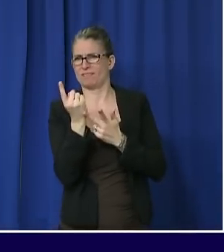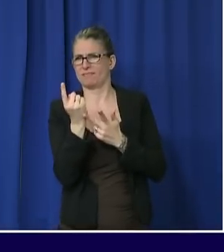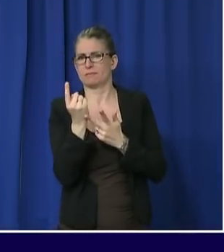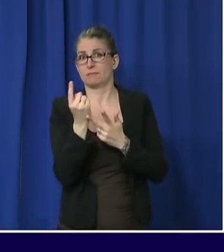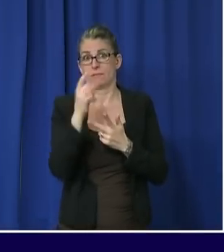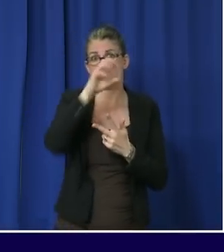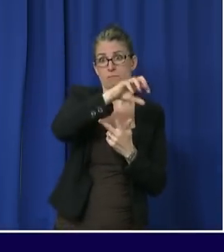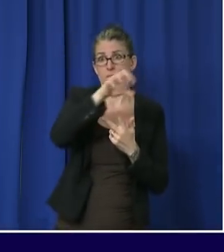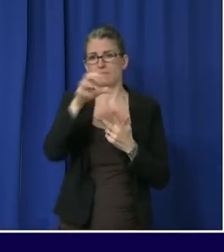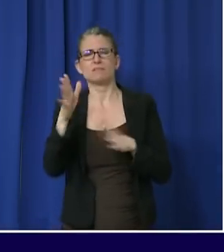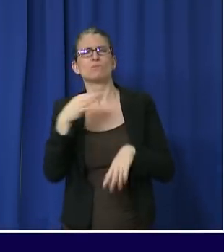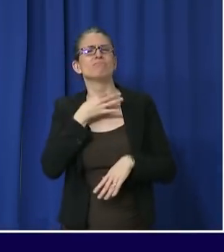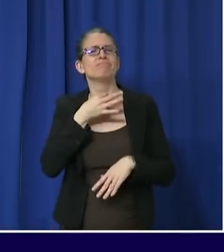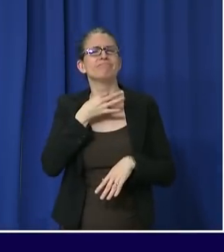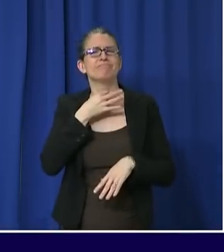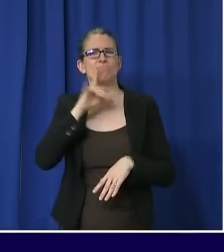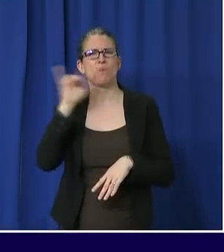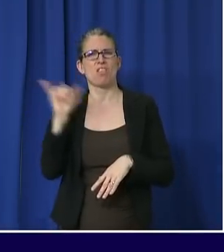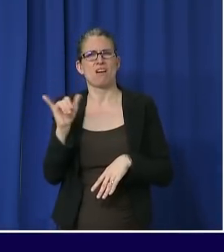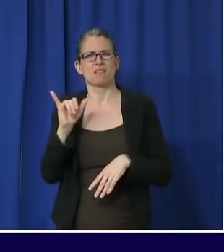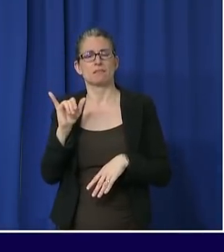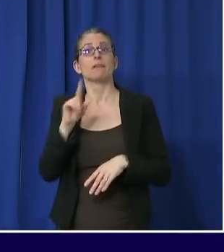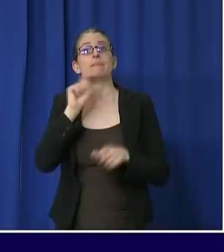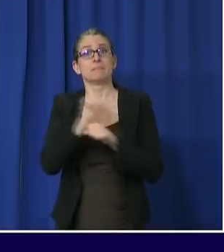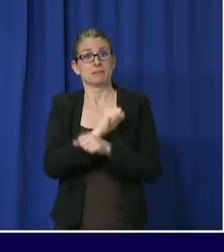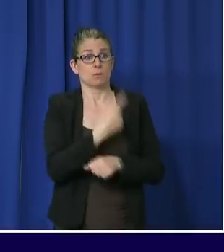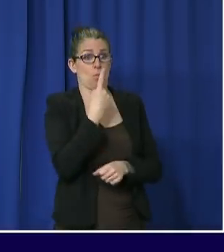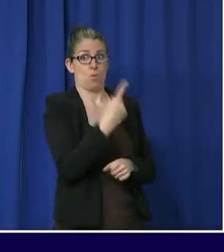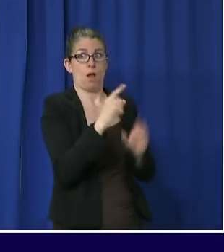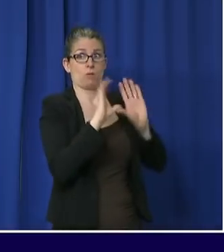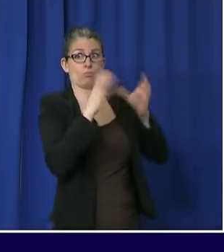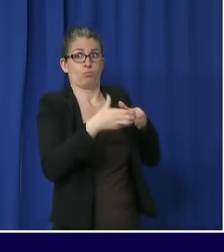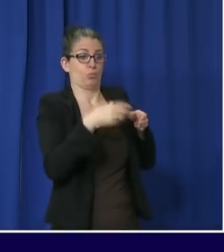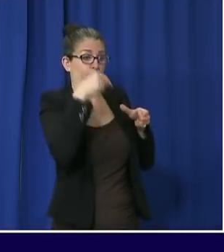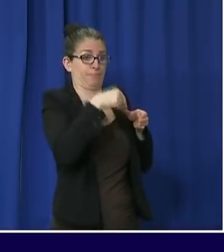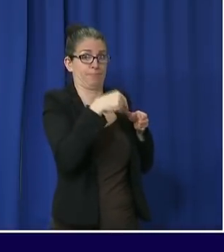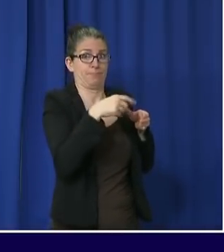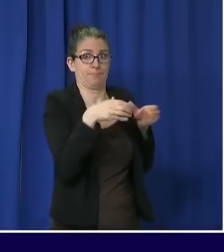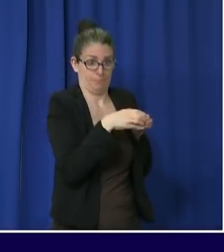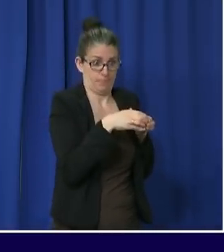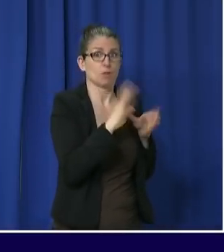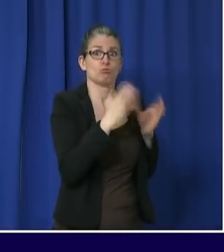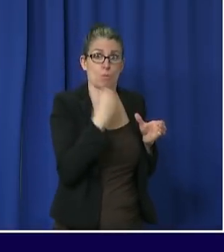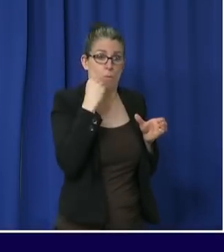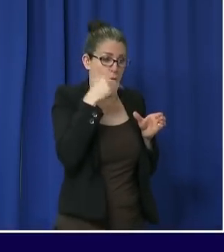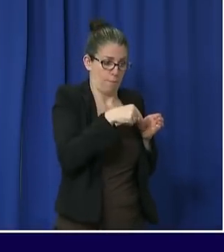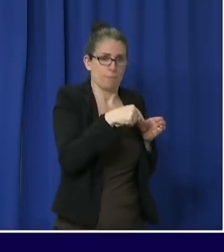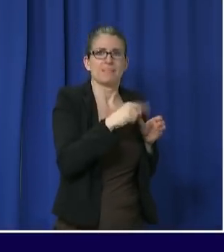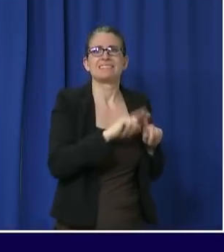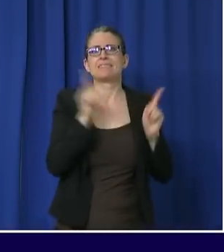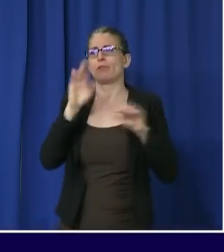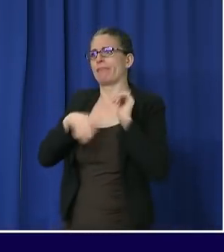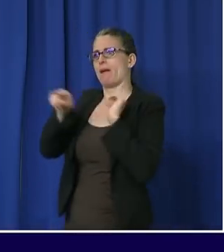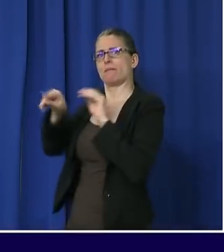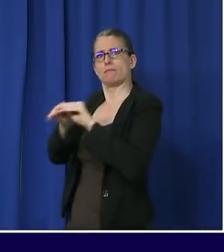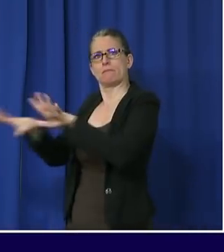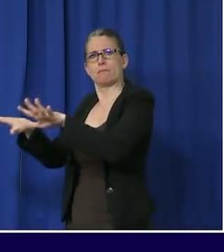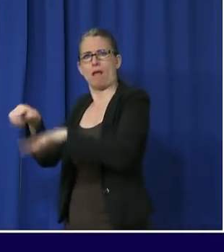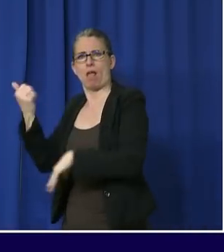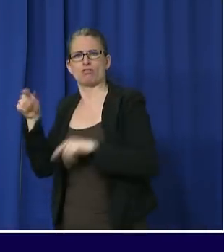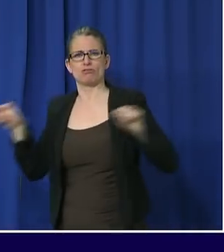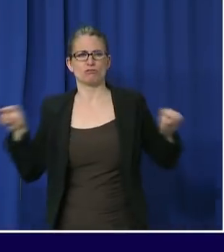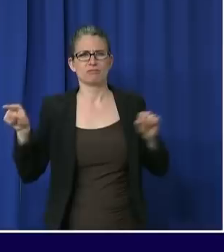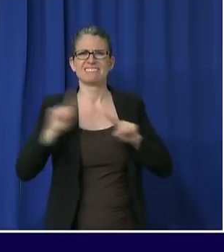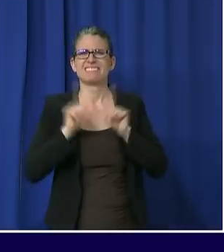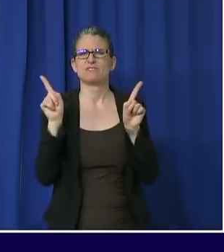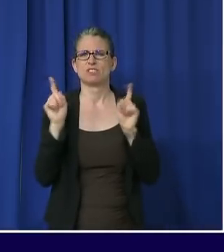versus like a bigger congregate care facility? Sure. So Caitlin's question is about the 3 outbreaks I noted. I just wanted to make sure I